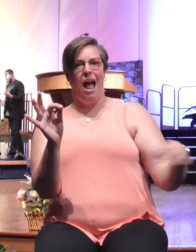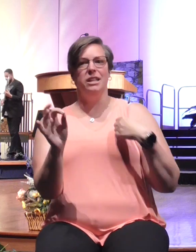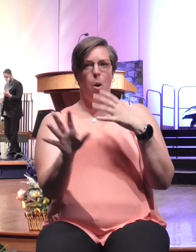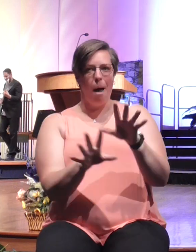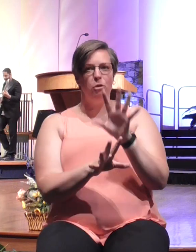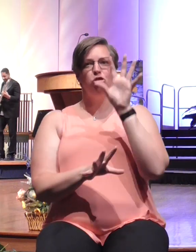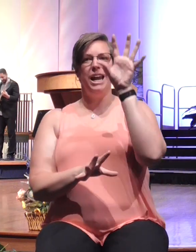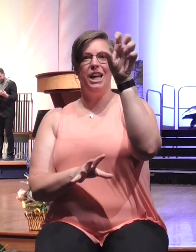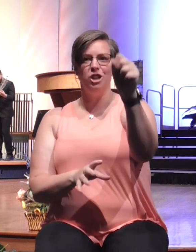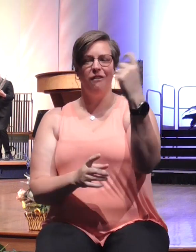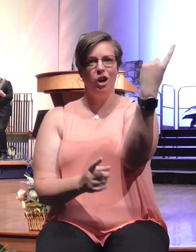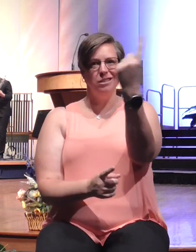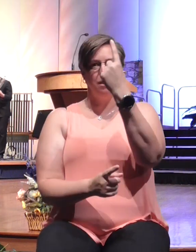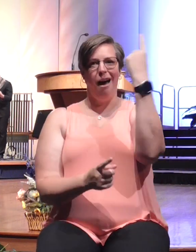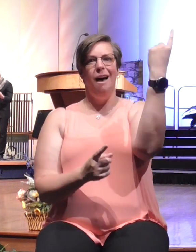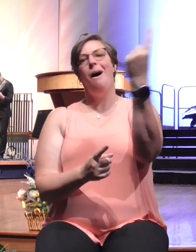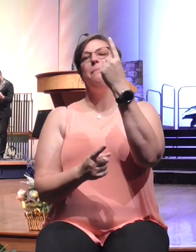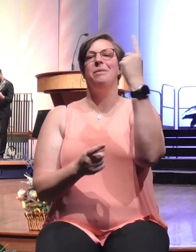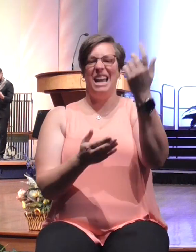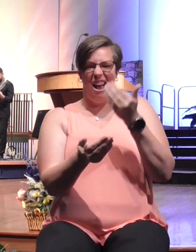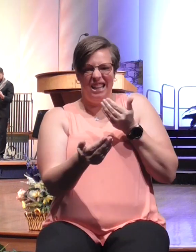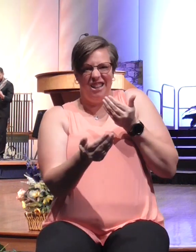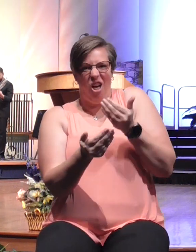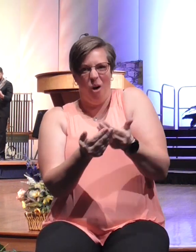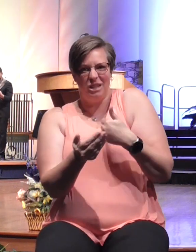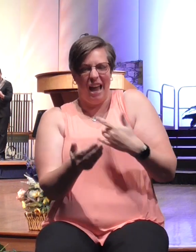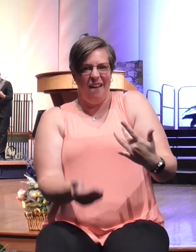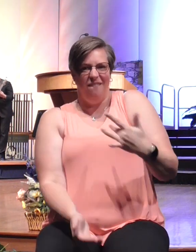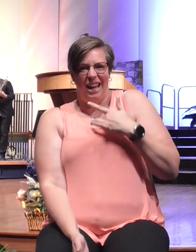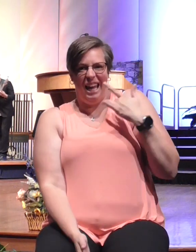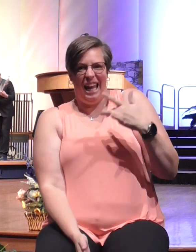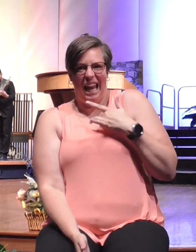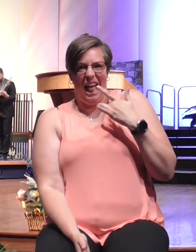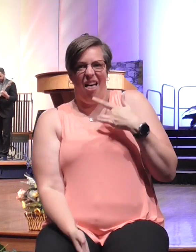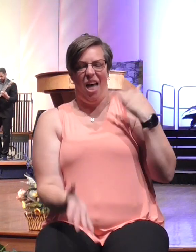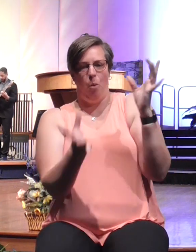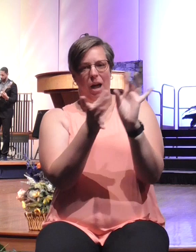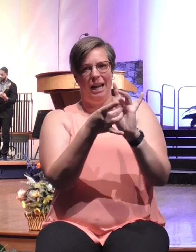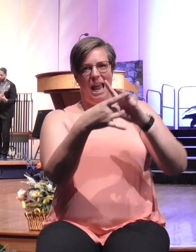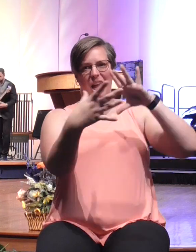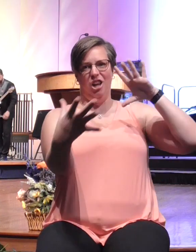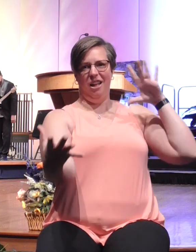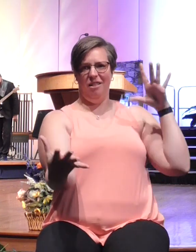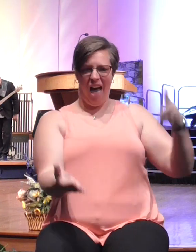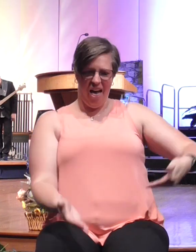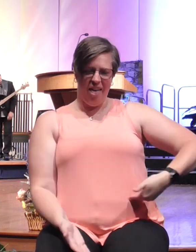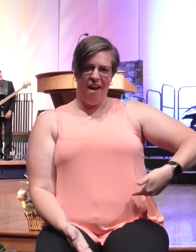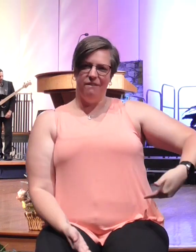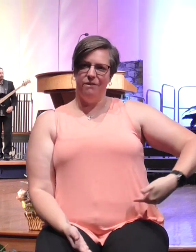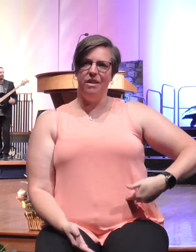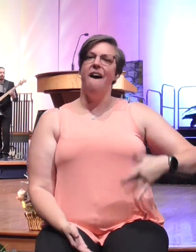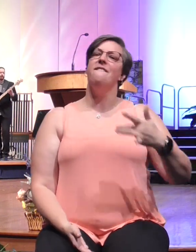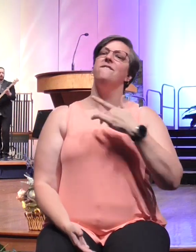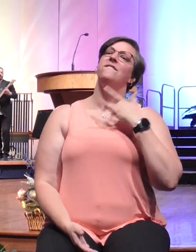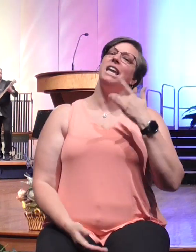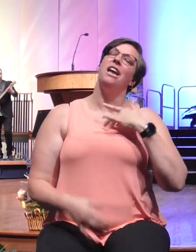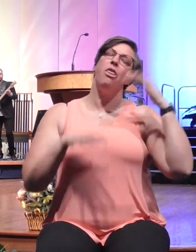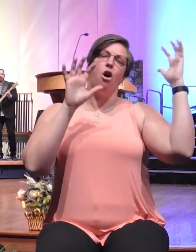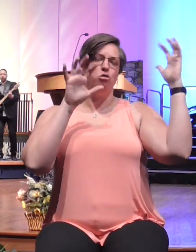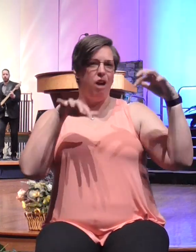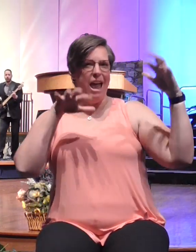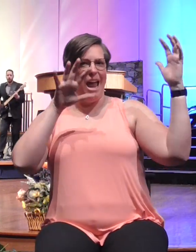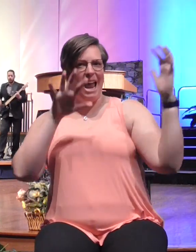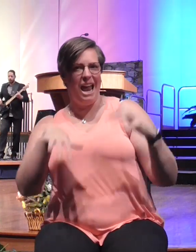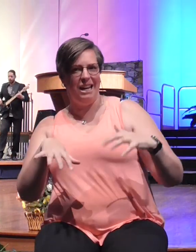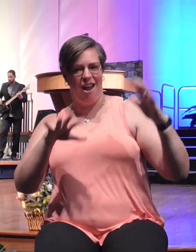in the distance, so close you can almost taste it. Release your inhibitions, feel the rain on your